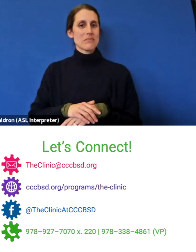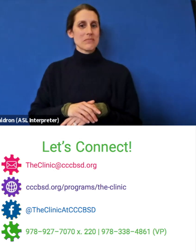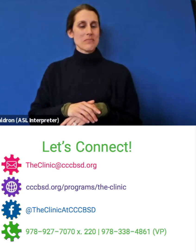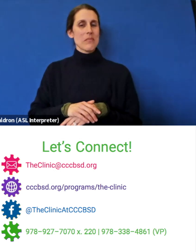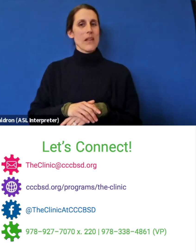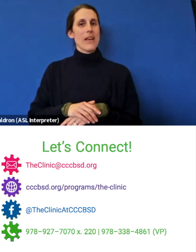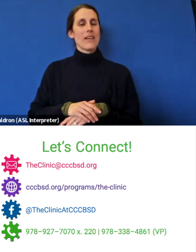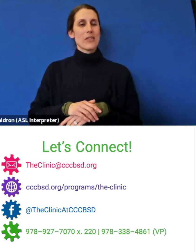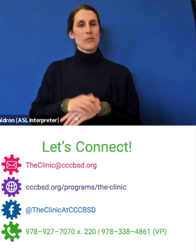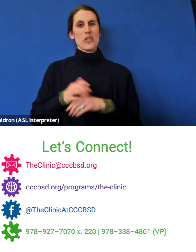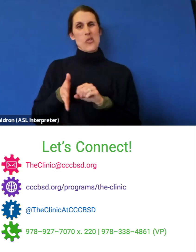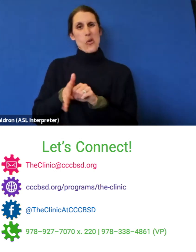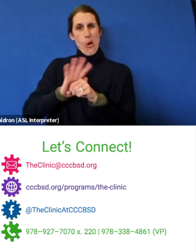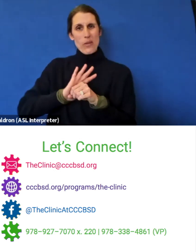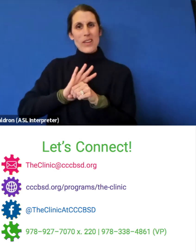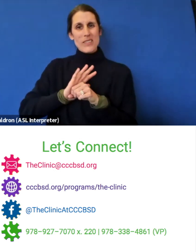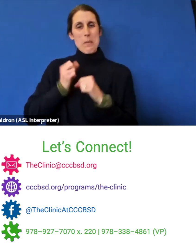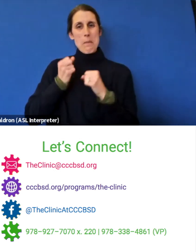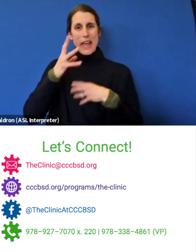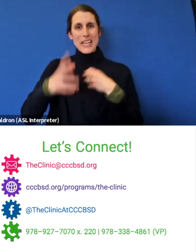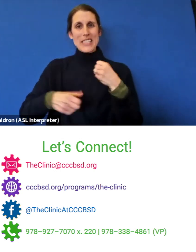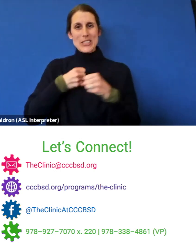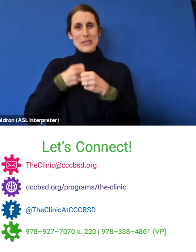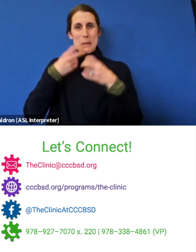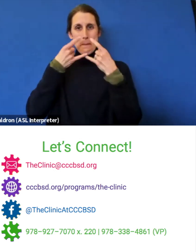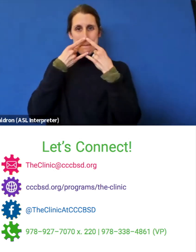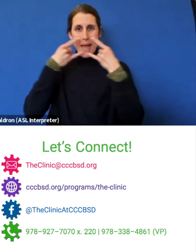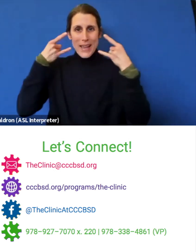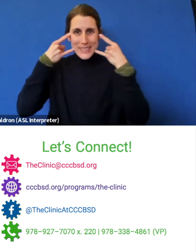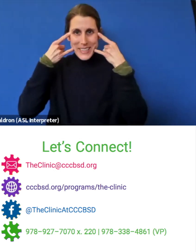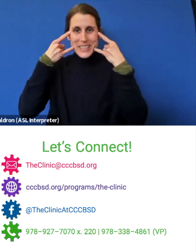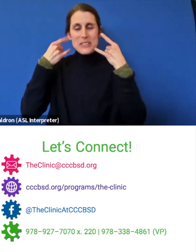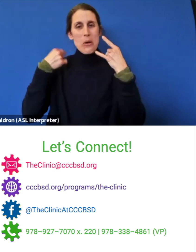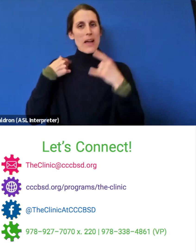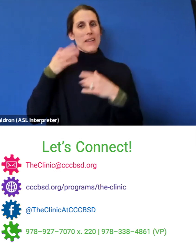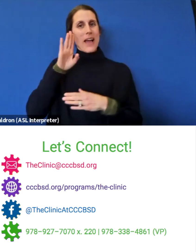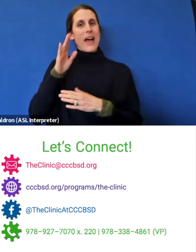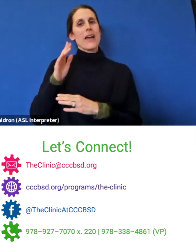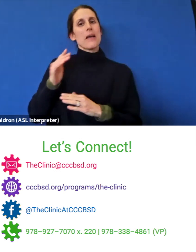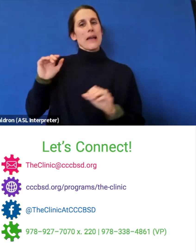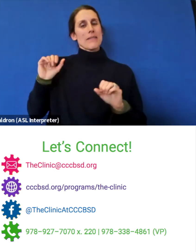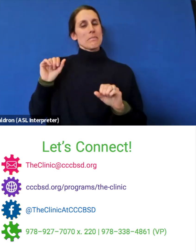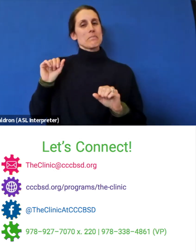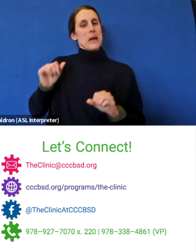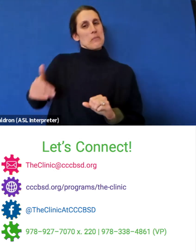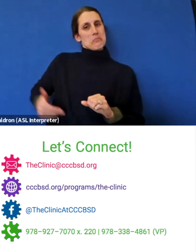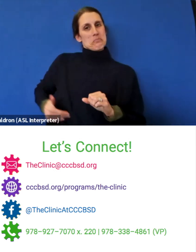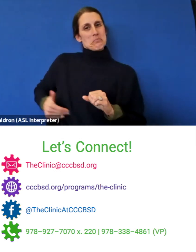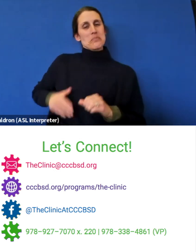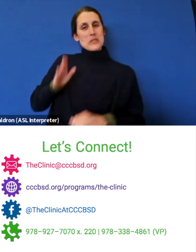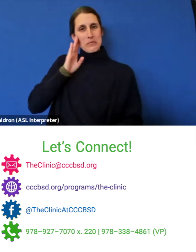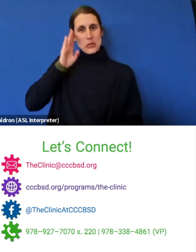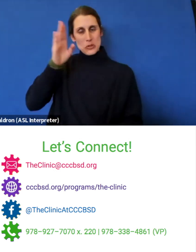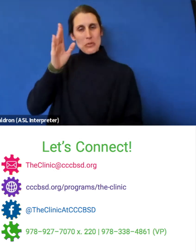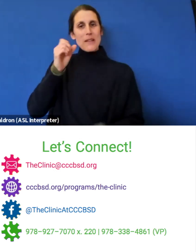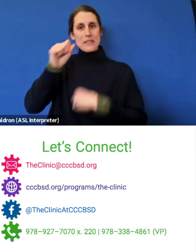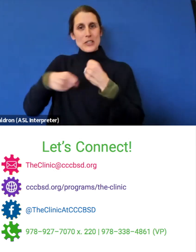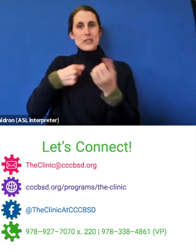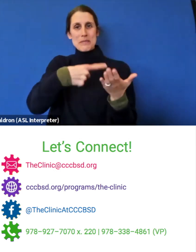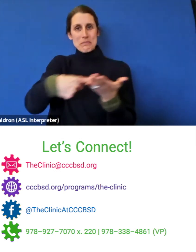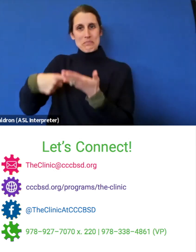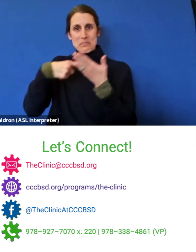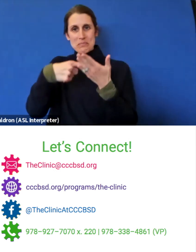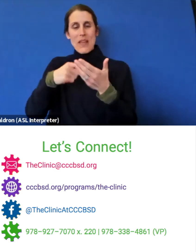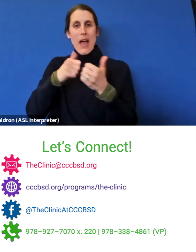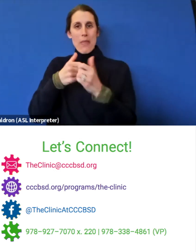and the limited access to full visual access to the face that we may be seeing coming out of this